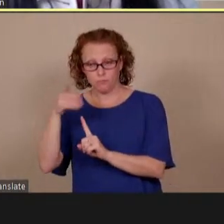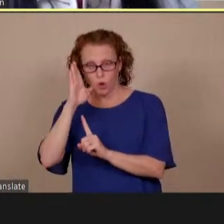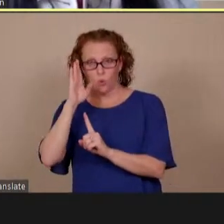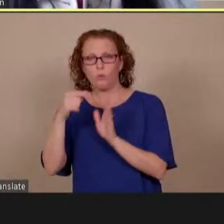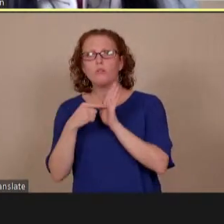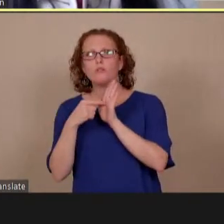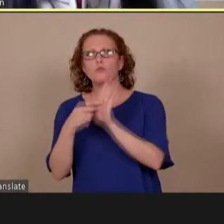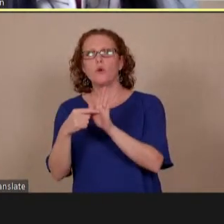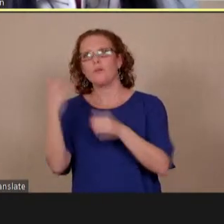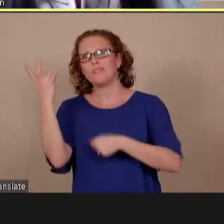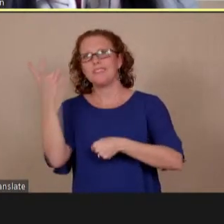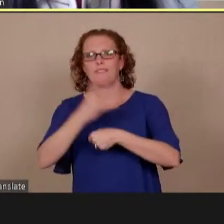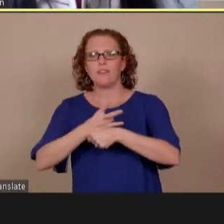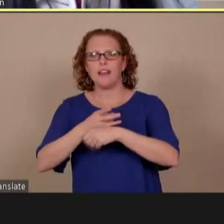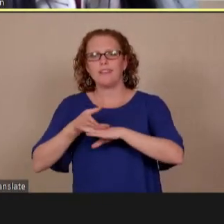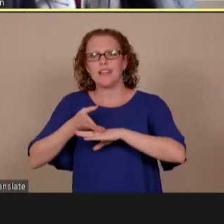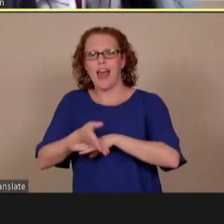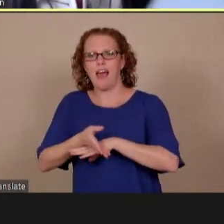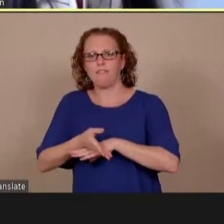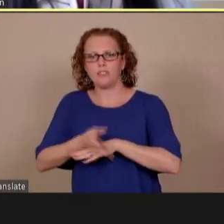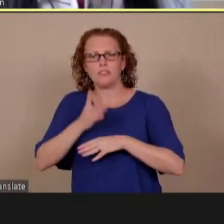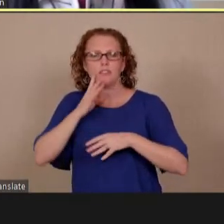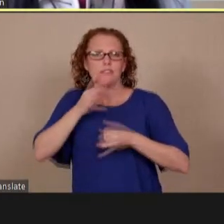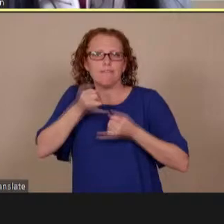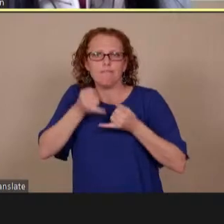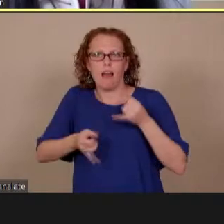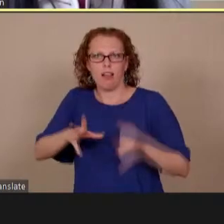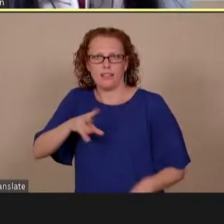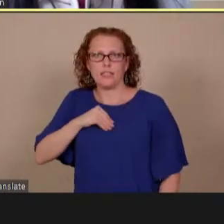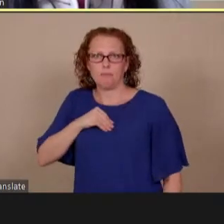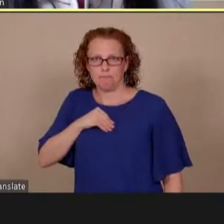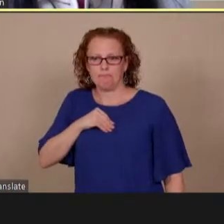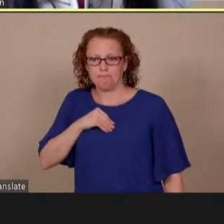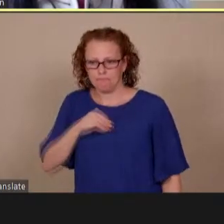adoption without any modifications.